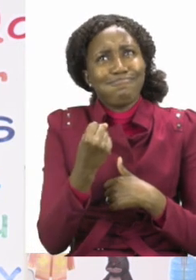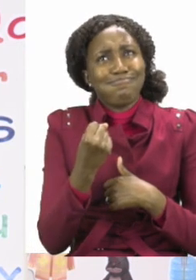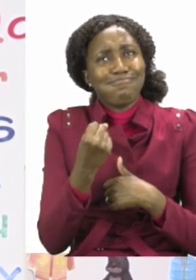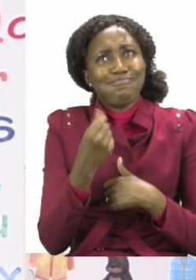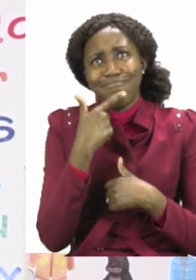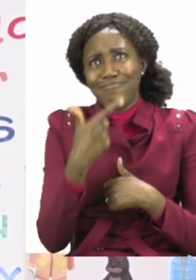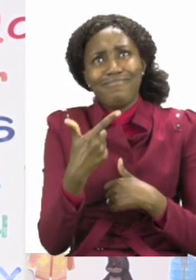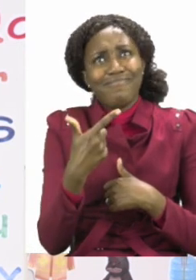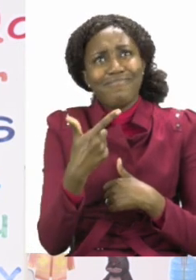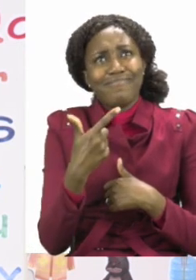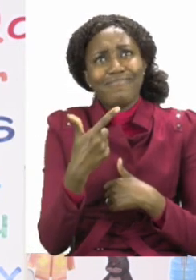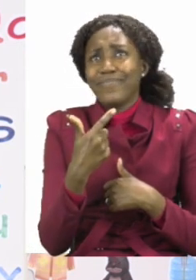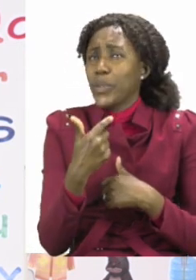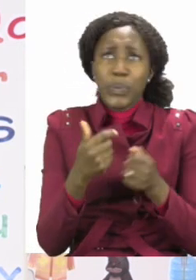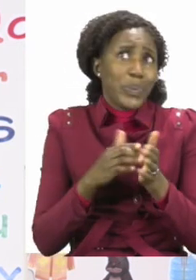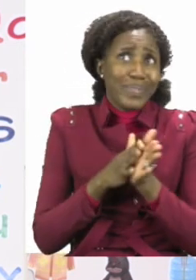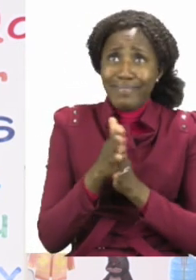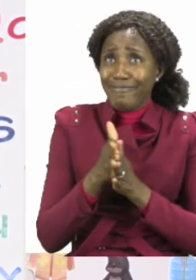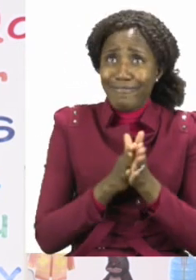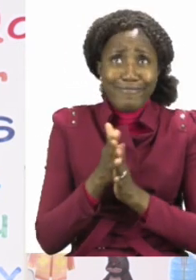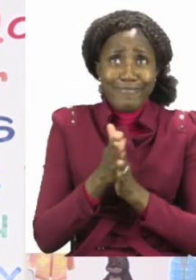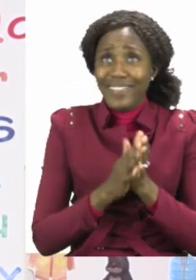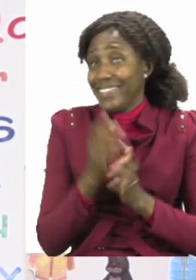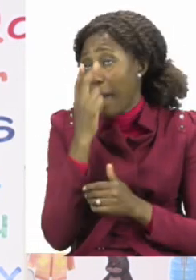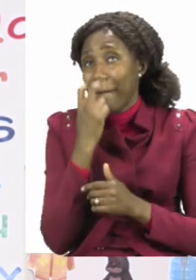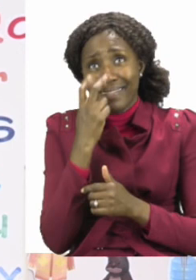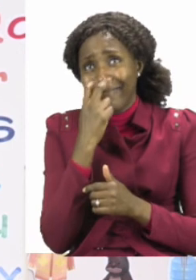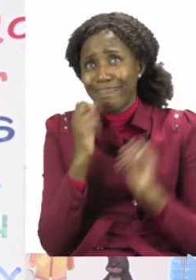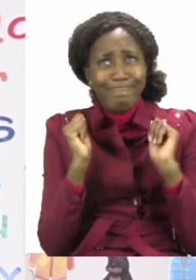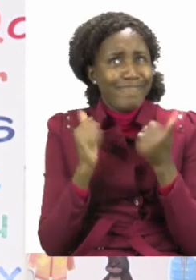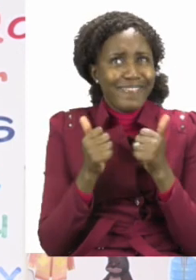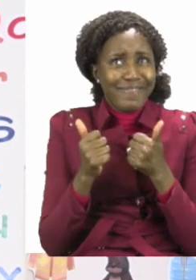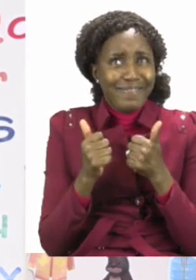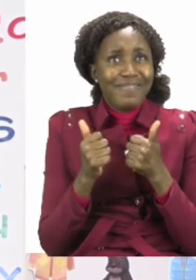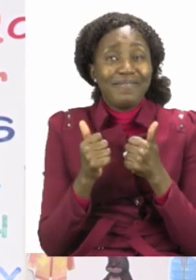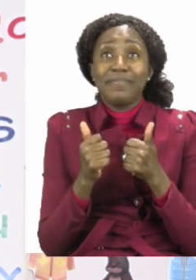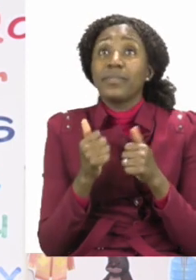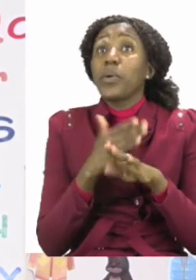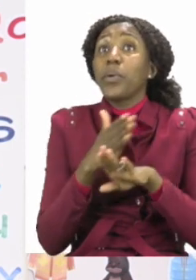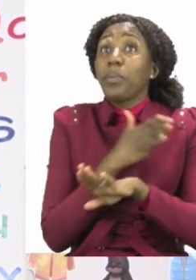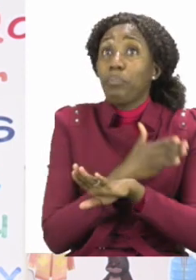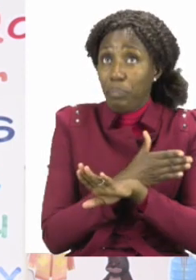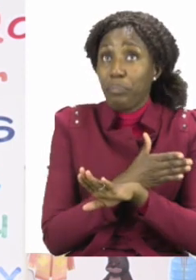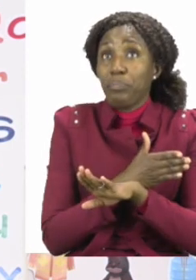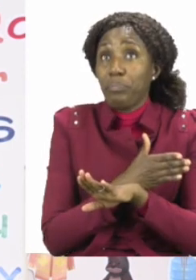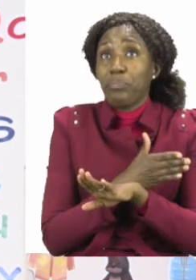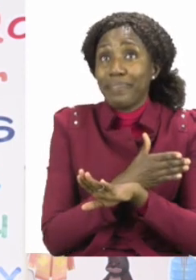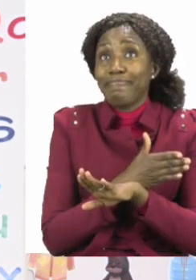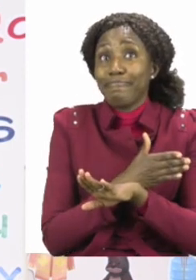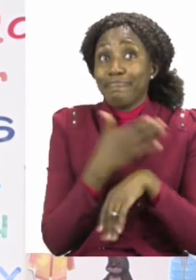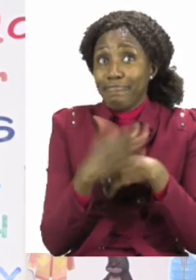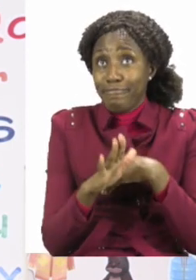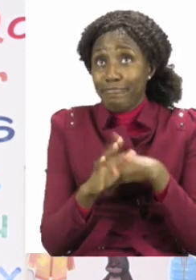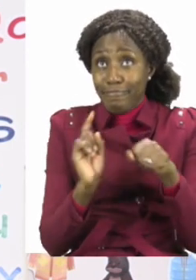us. It was so much fun. Now everyone, before we go, we have to